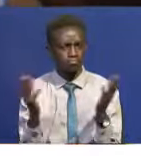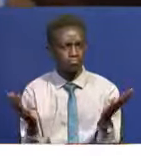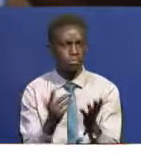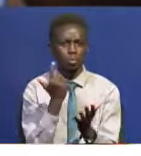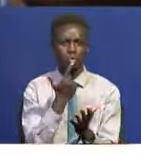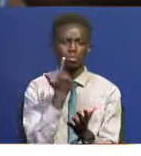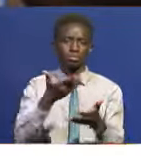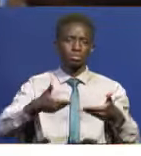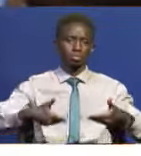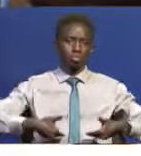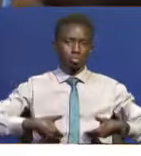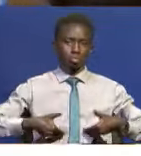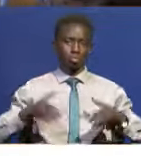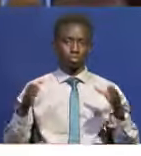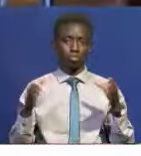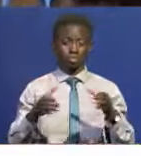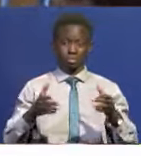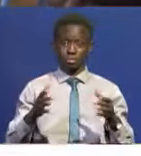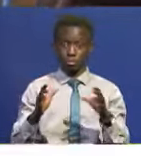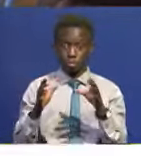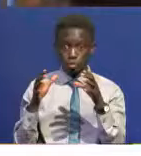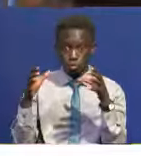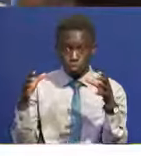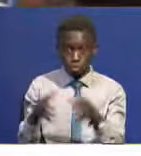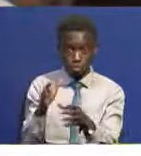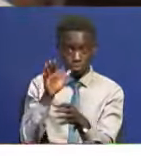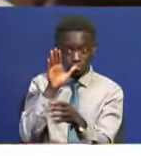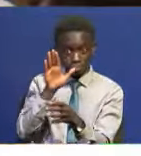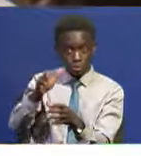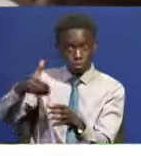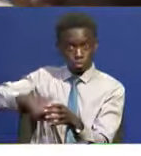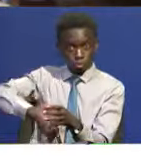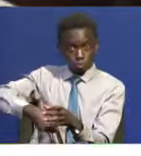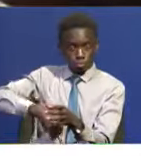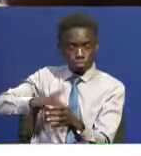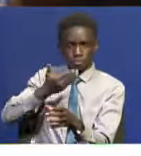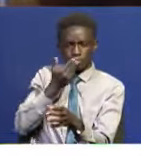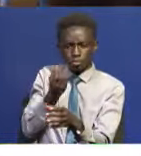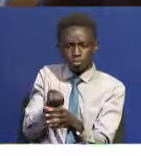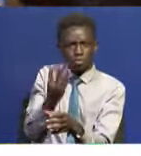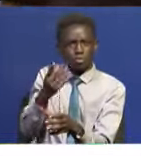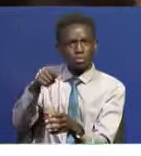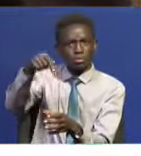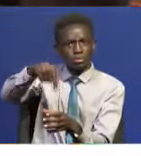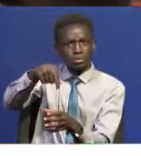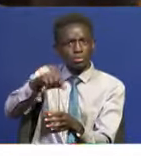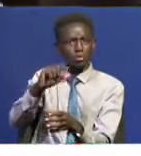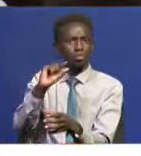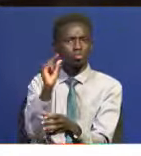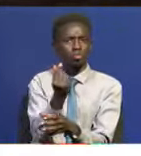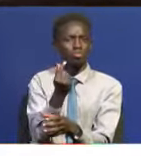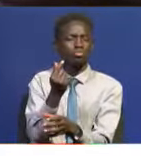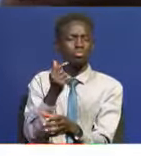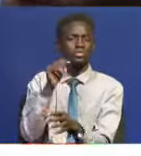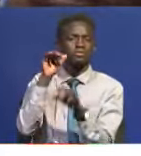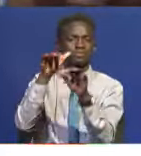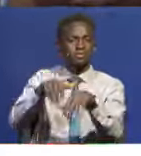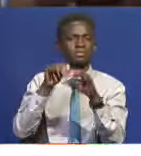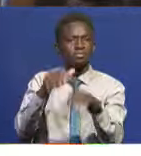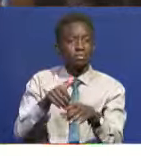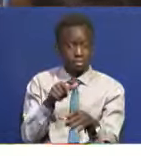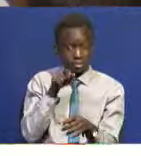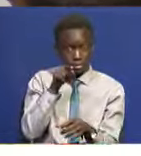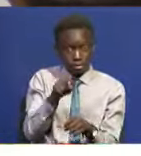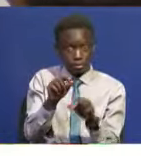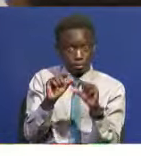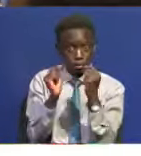youth, wa zile vikundi zao, wakuwe na vikundi za ukulima na waingie katika Sacco, kwa sababu Sacco